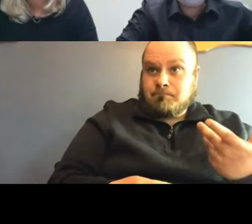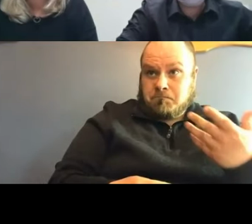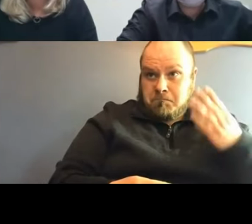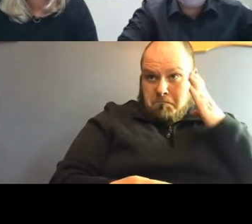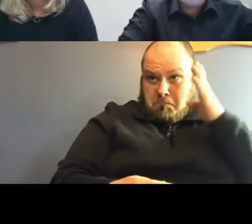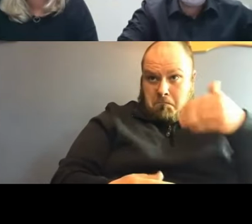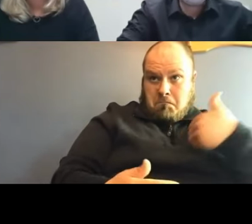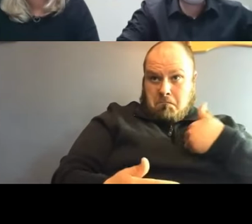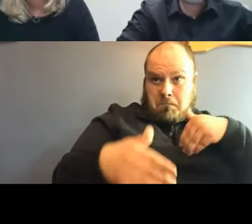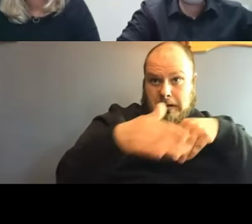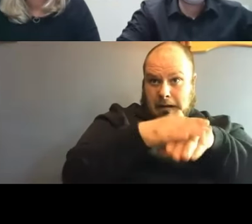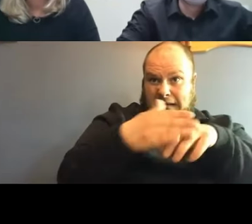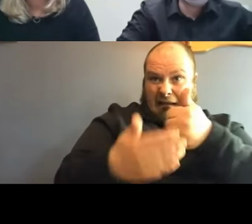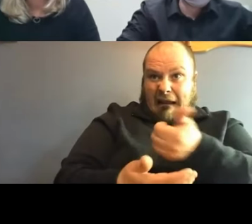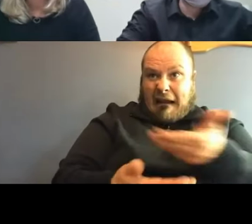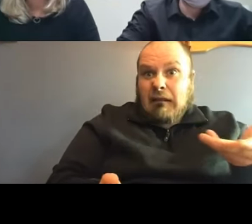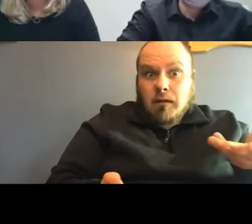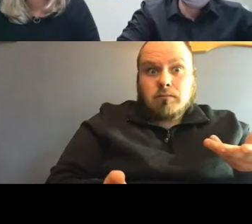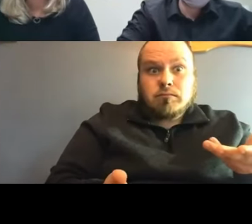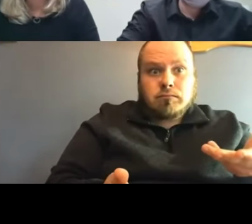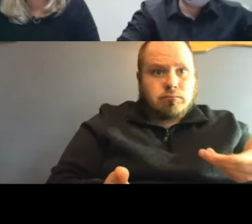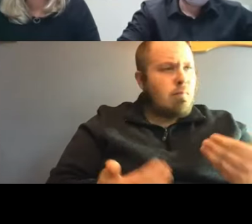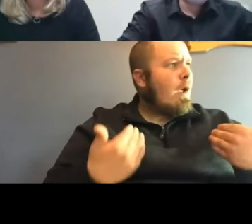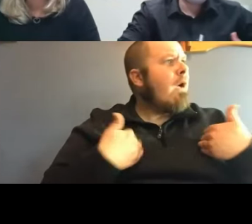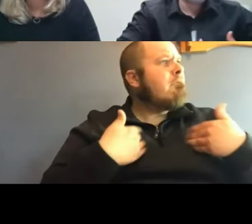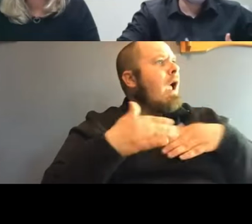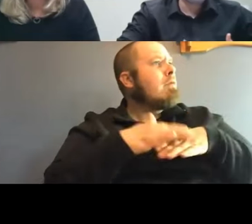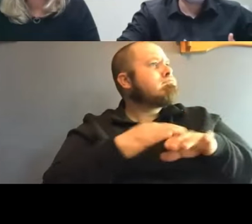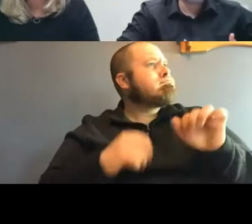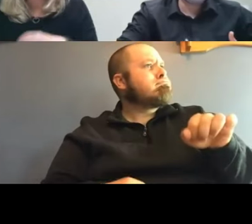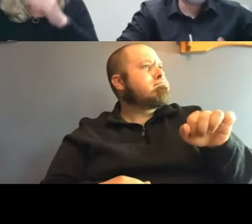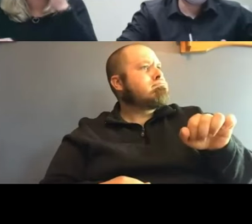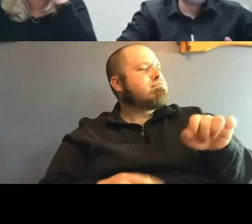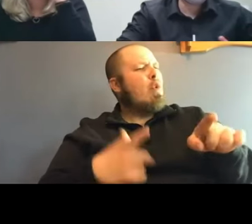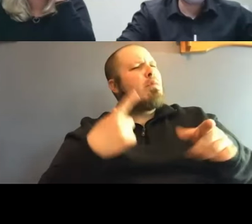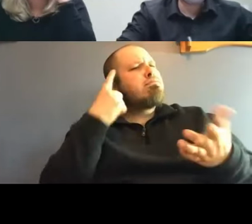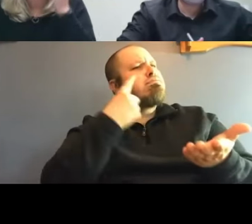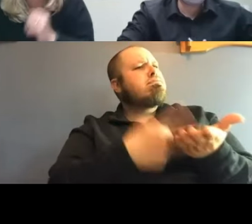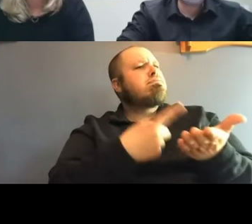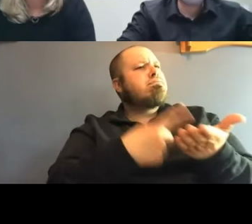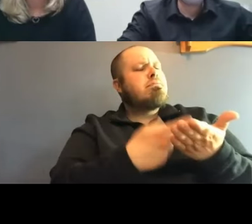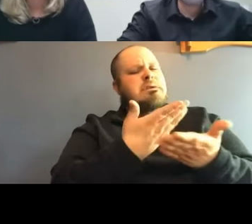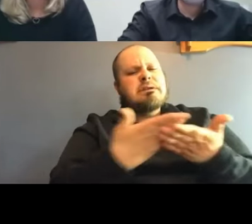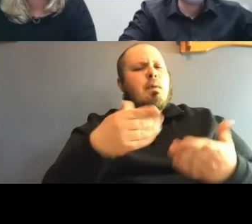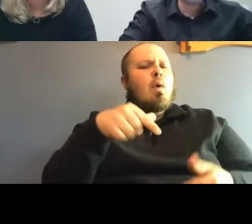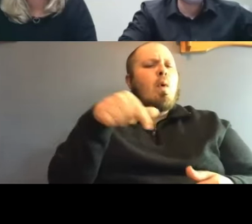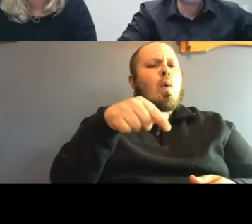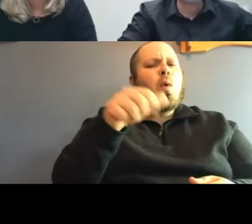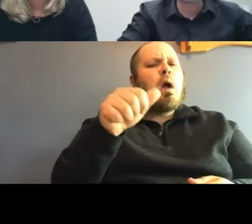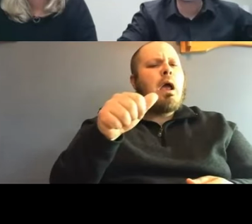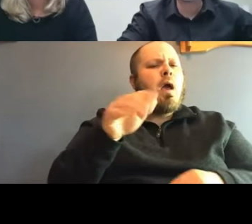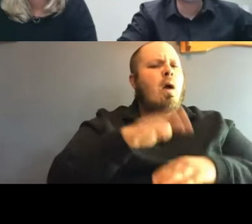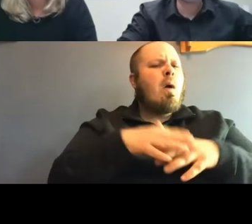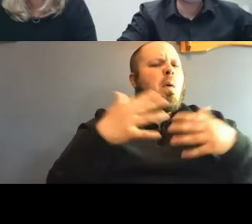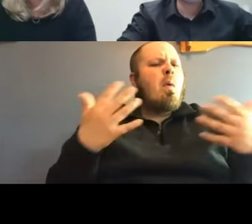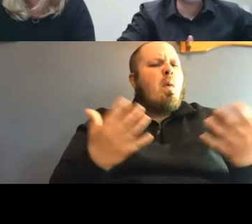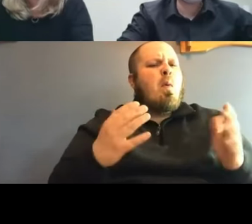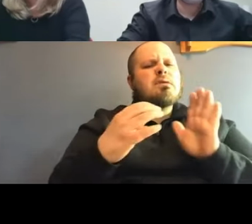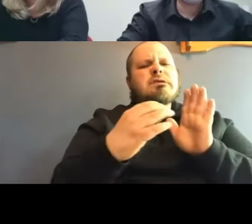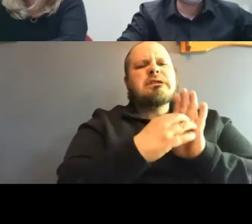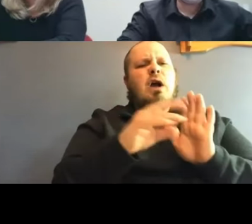access to anything? You certainly do. So we're going to go through a couple, some of the Q&A on what Section 29